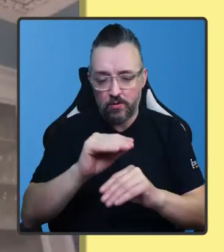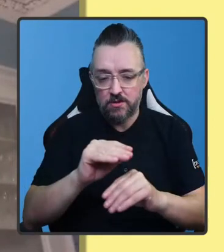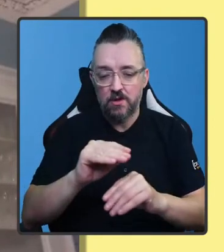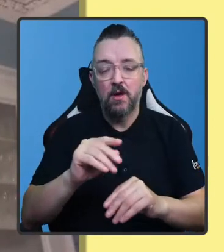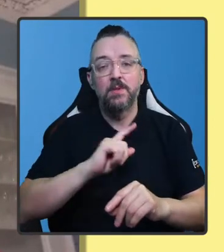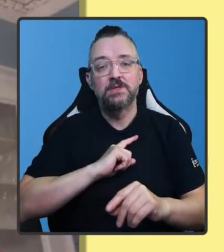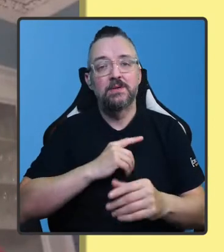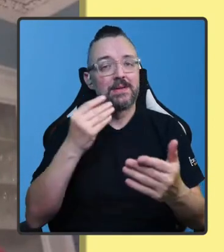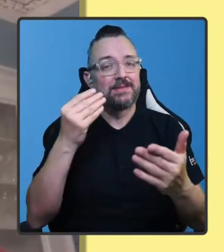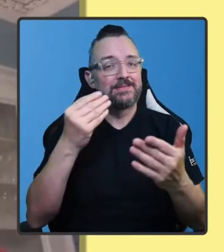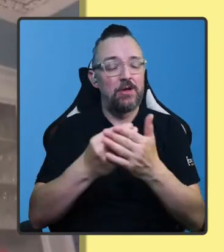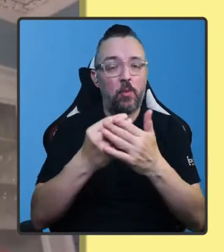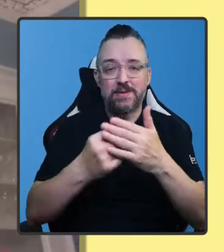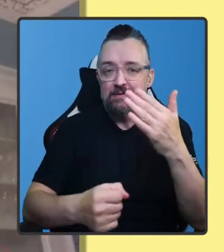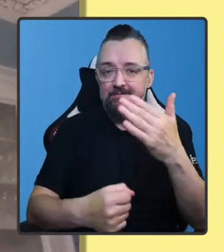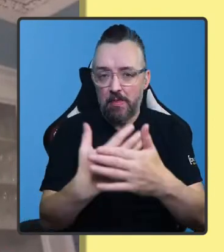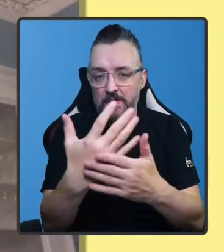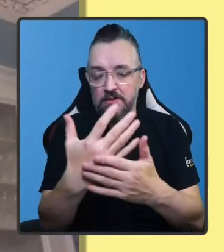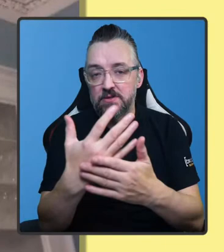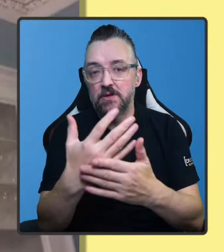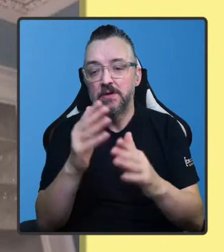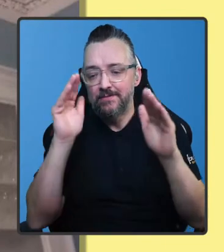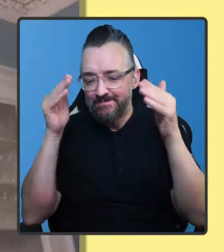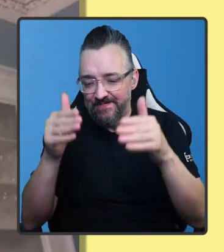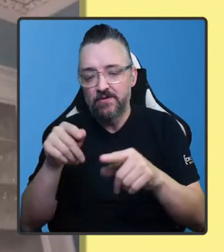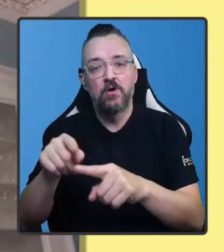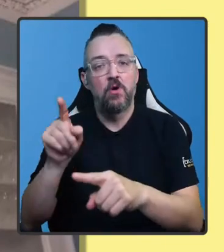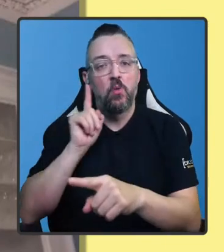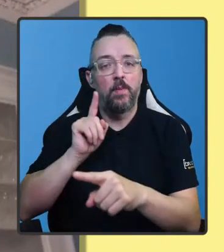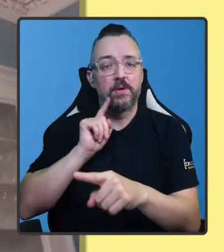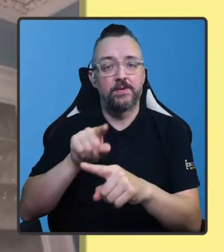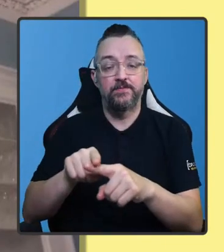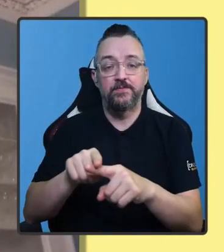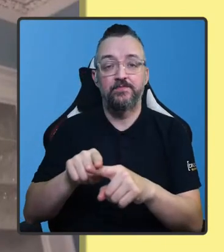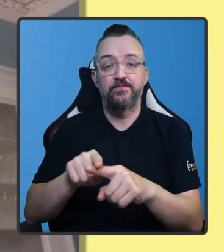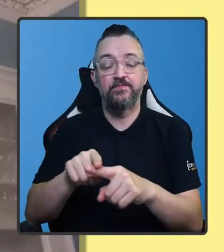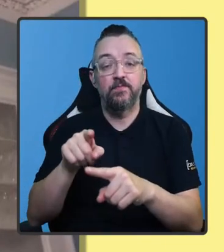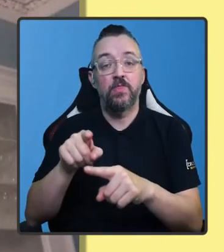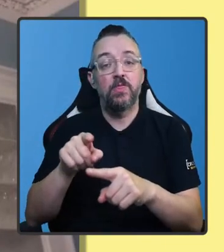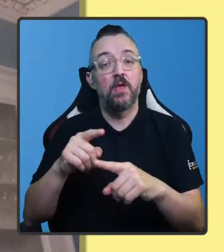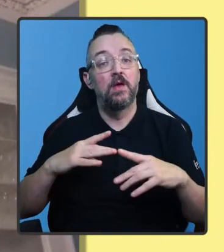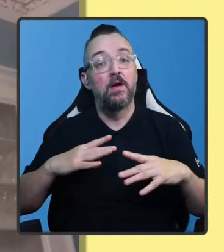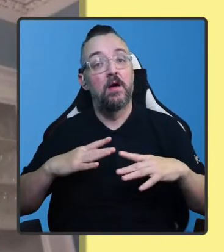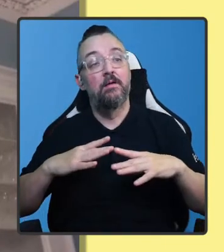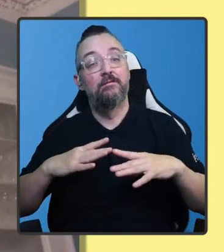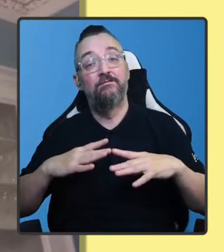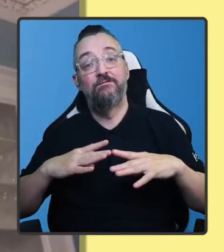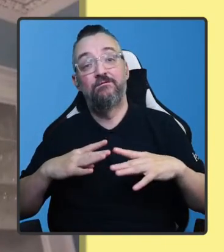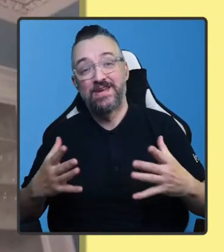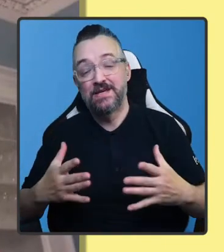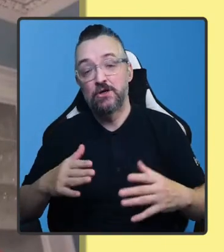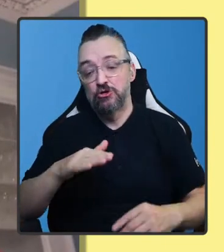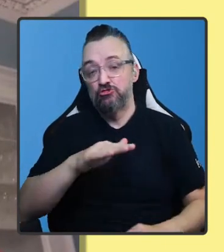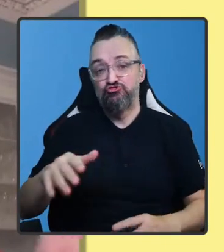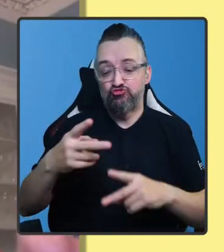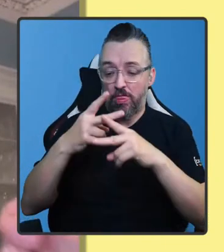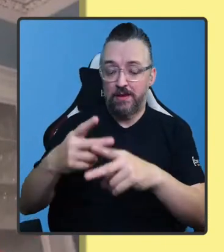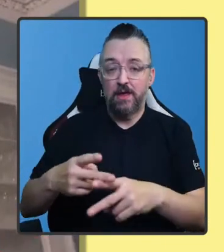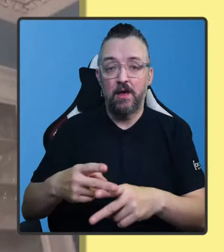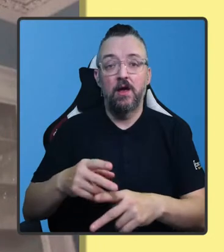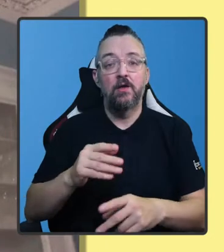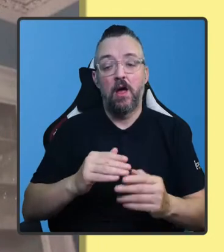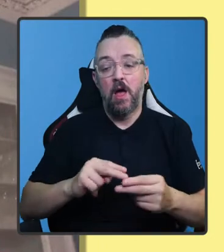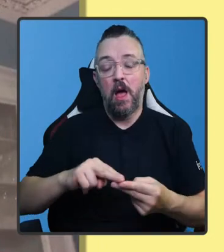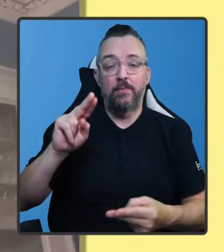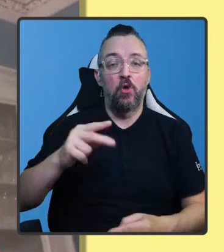economic development policies for women. The expansion of free childcare to 1,140 hours is